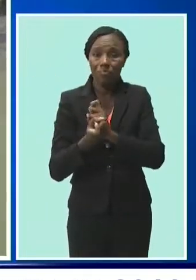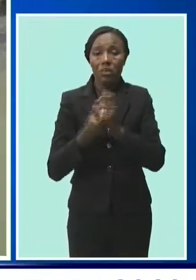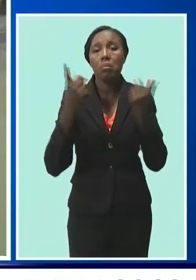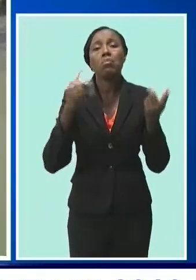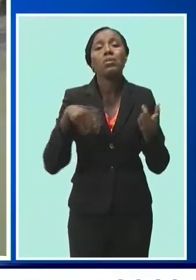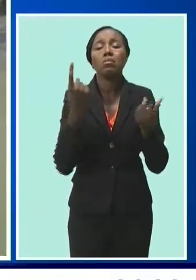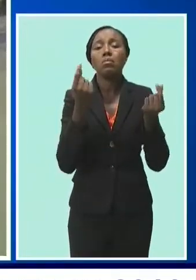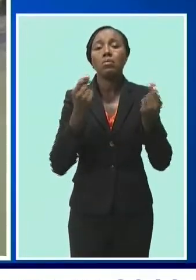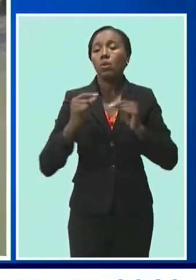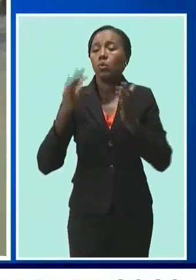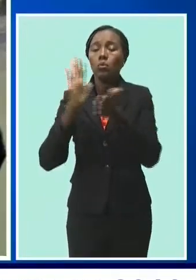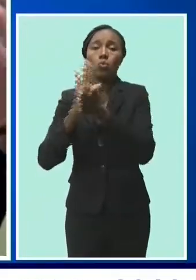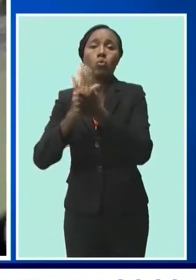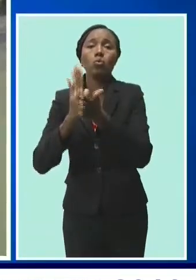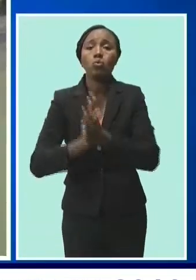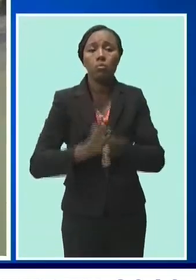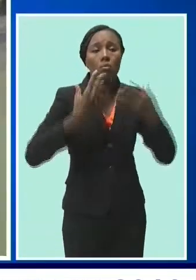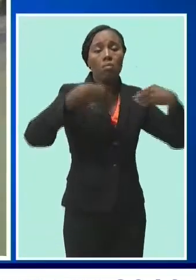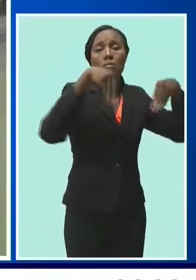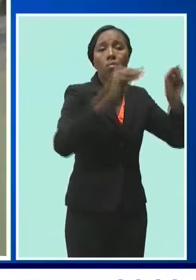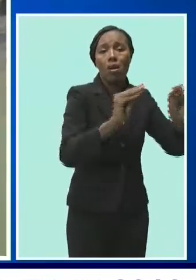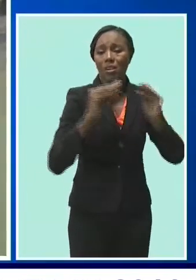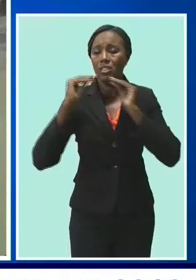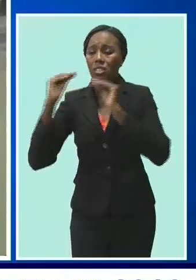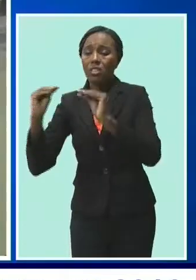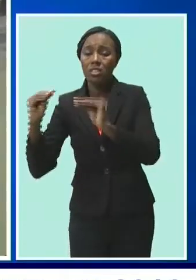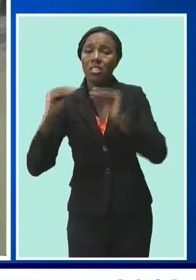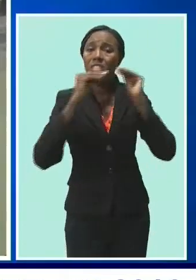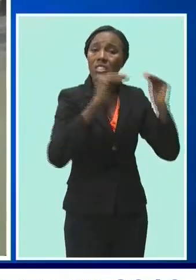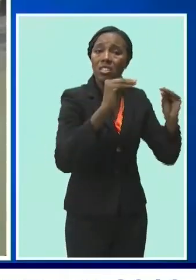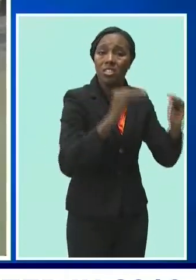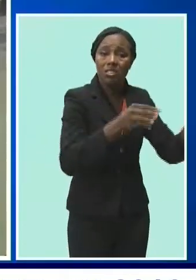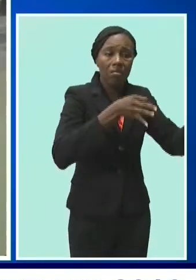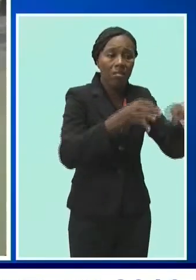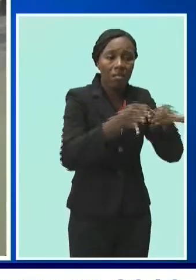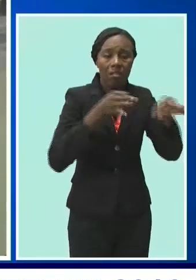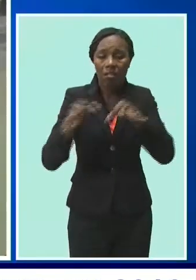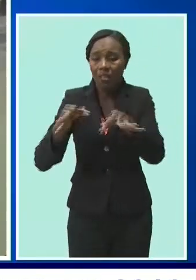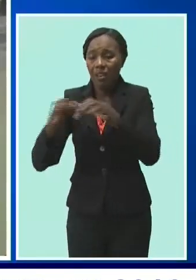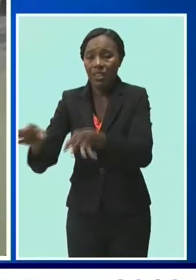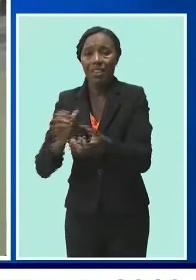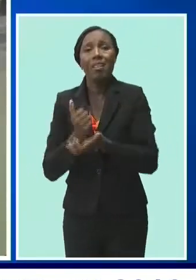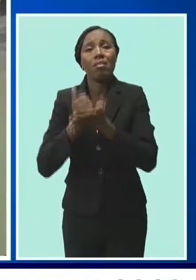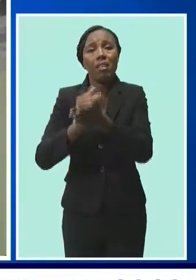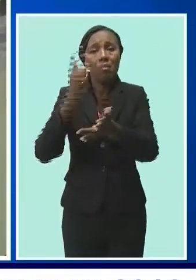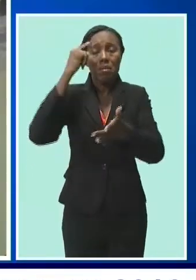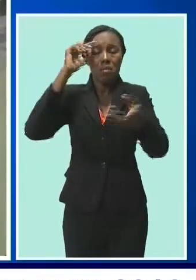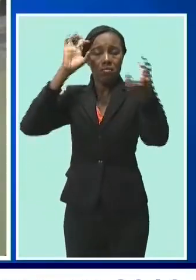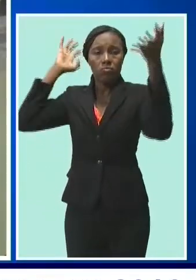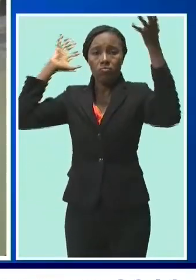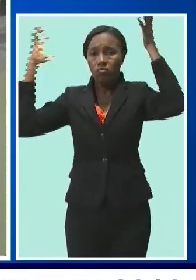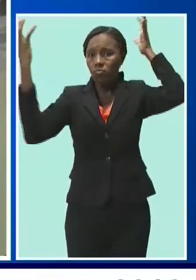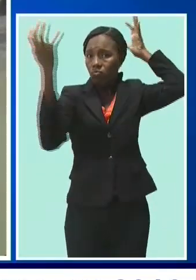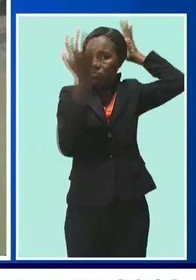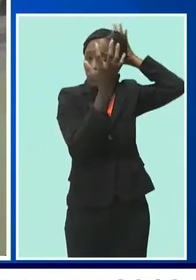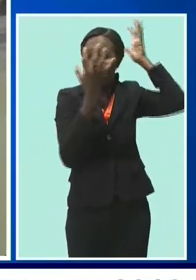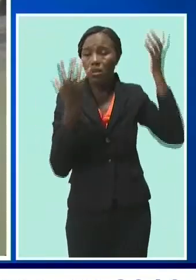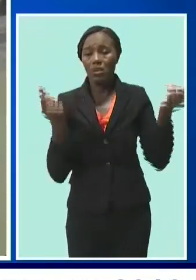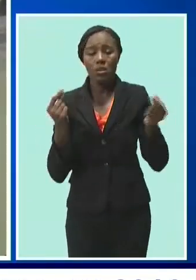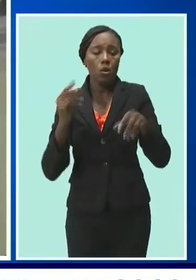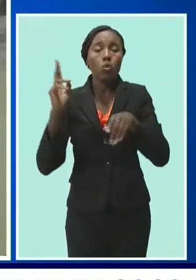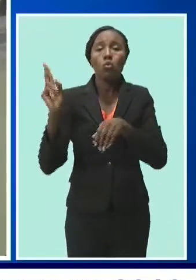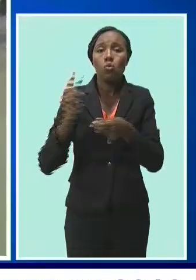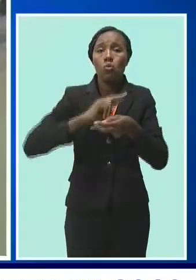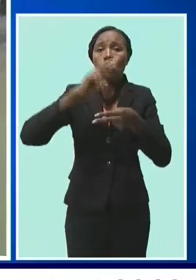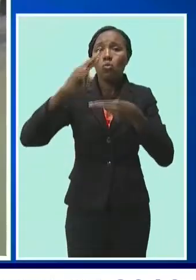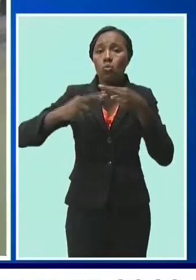not only working in schools, in markets, on the docks, working everywhere and trying to shift mindsets and choose reusable where possible. But again,